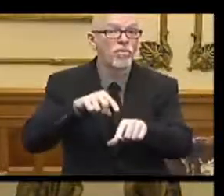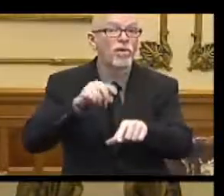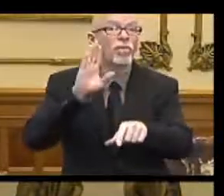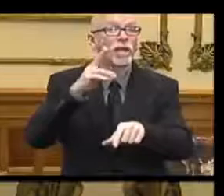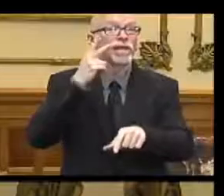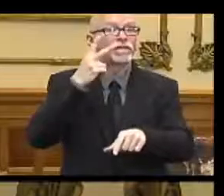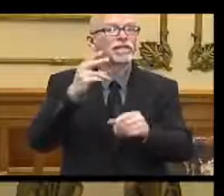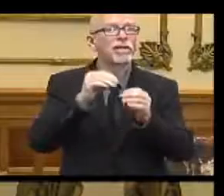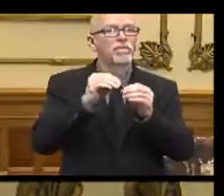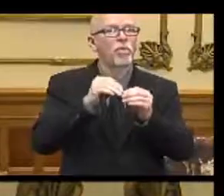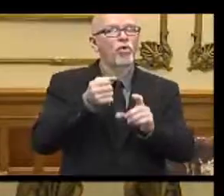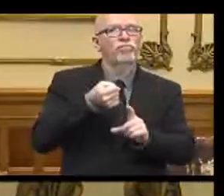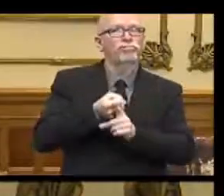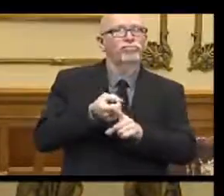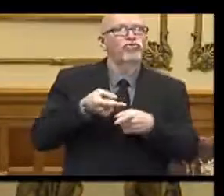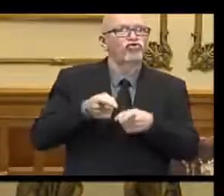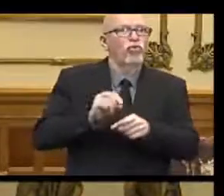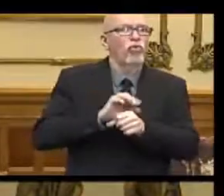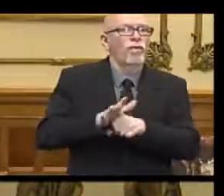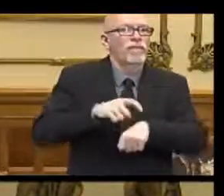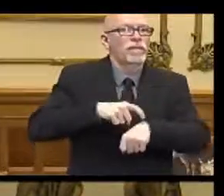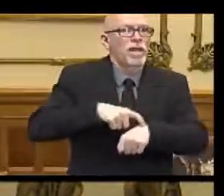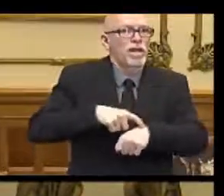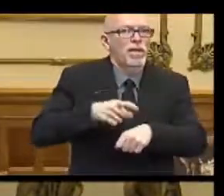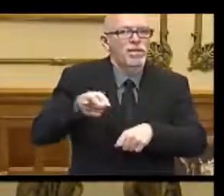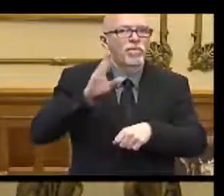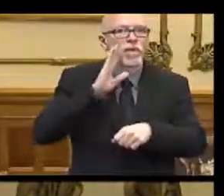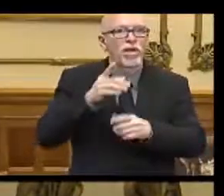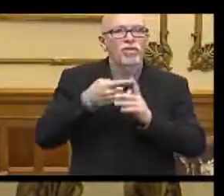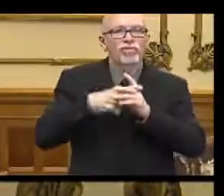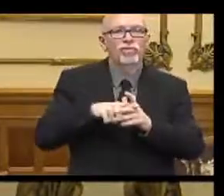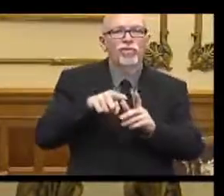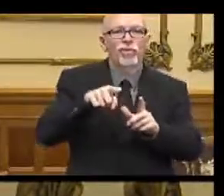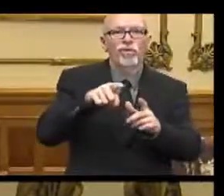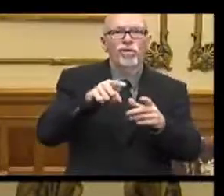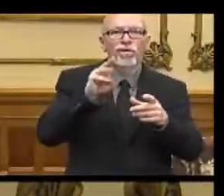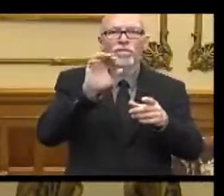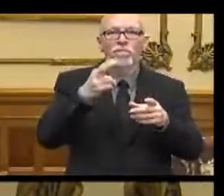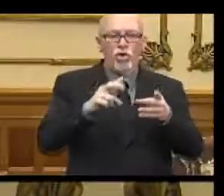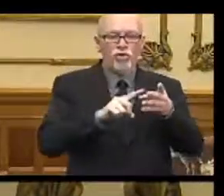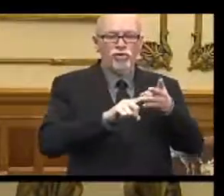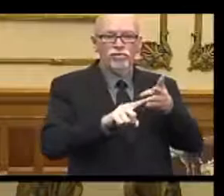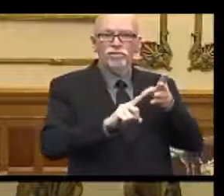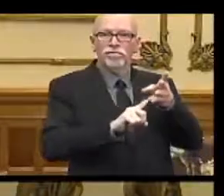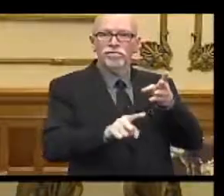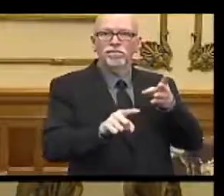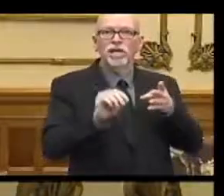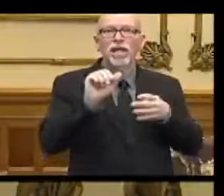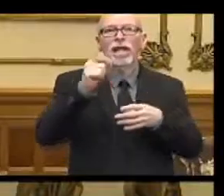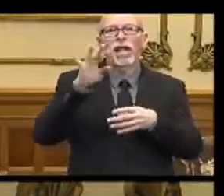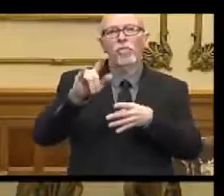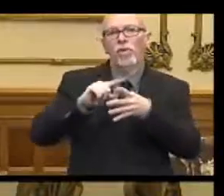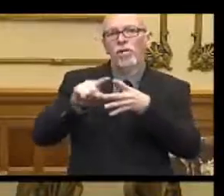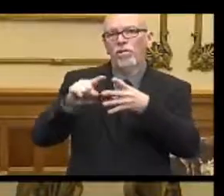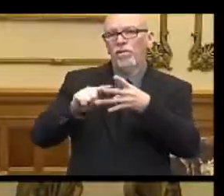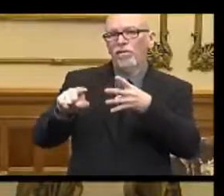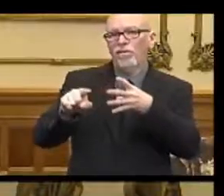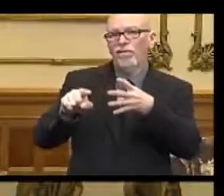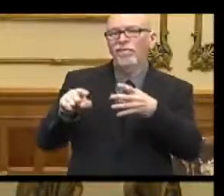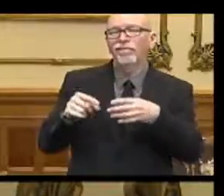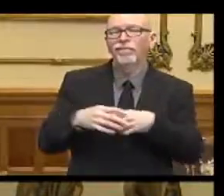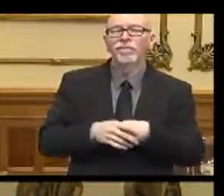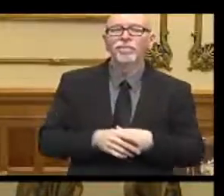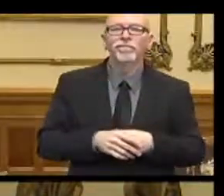more reflective of what's happening now, because it will cover the second part of March and actually the first few weeks in